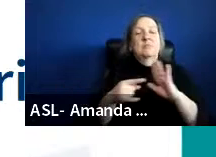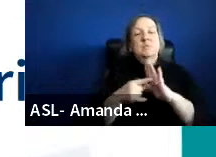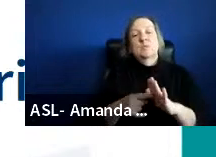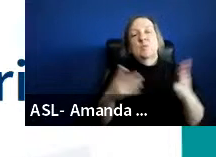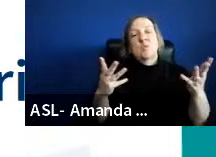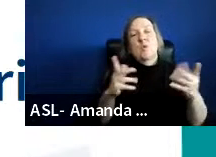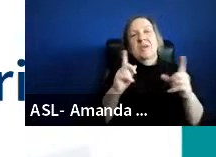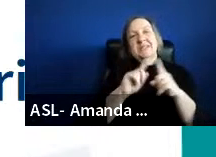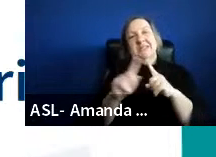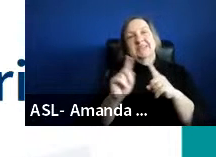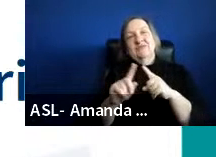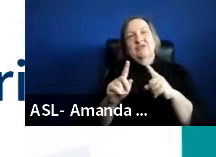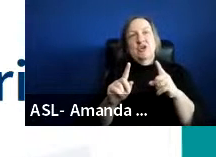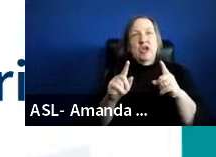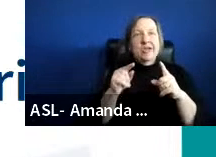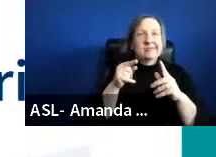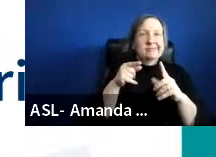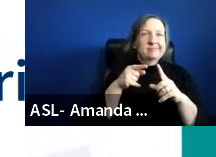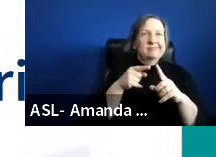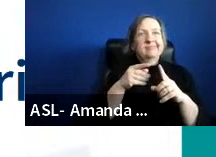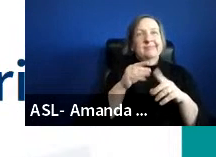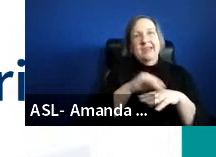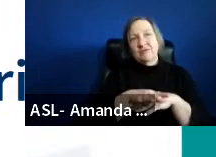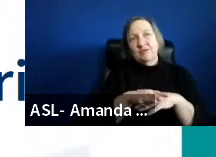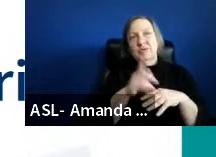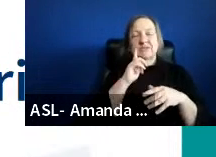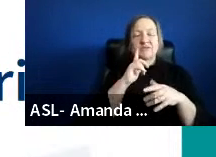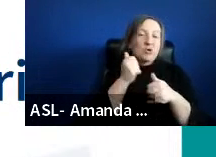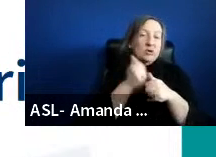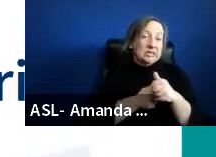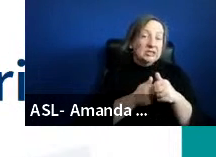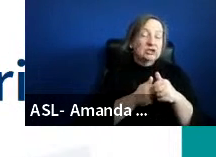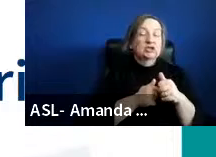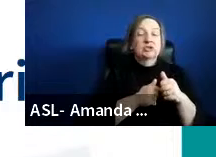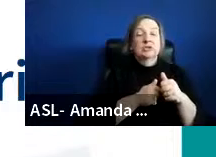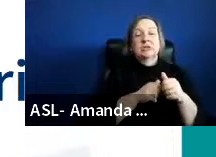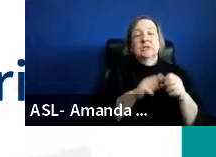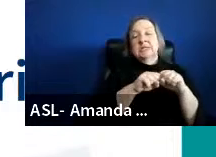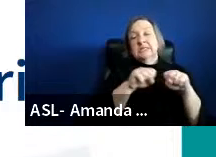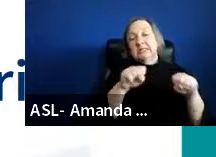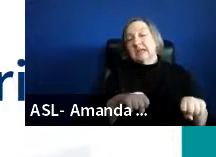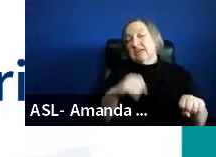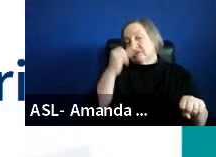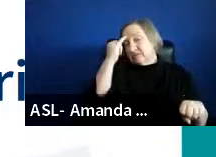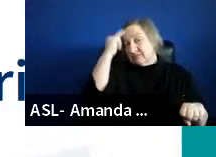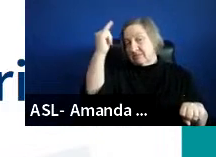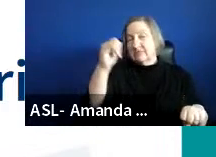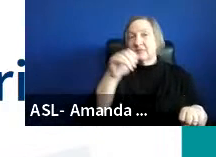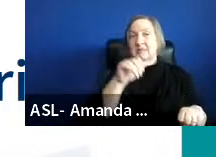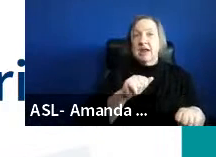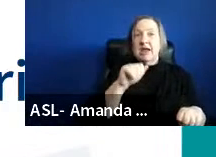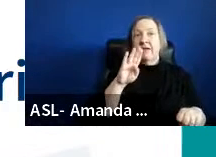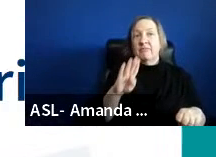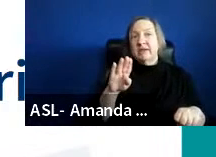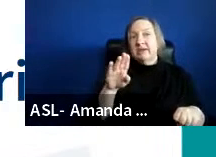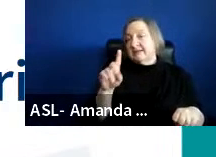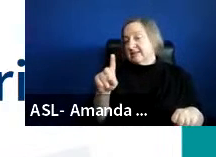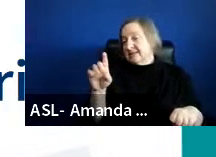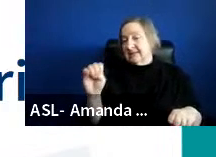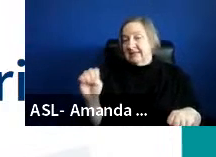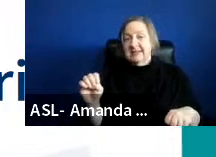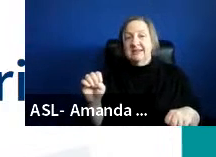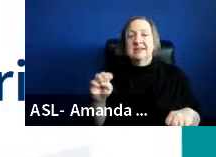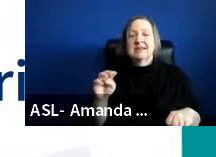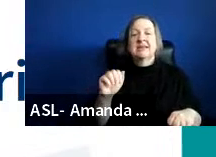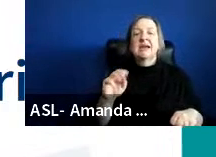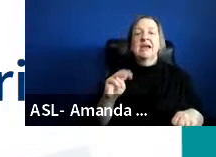different factors of each station concept A, B, D, and E. I think Malin explained